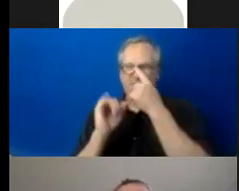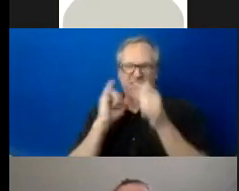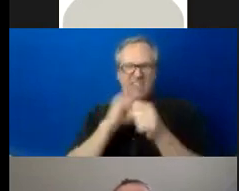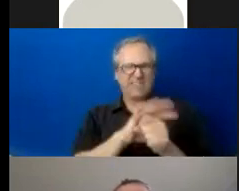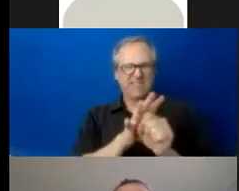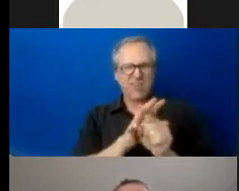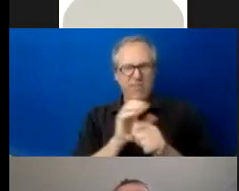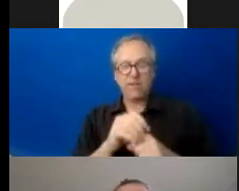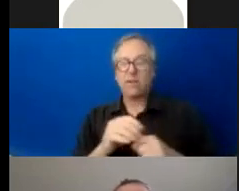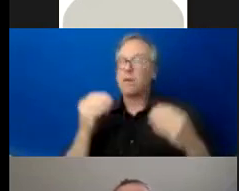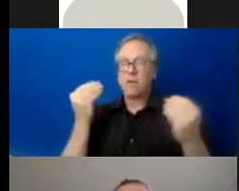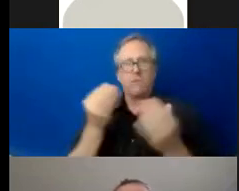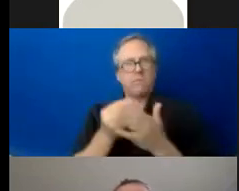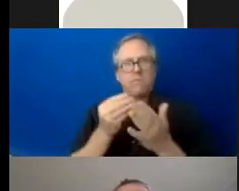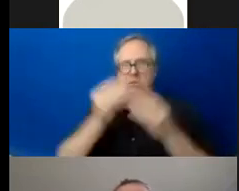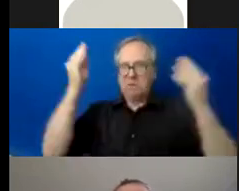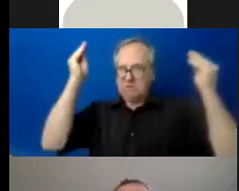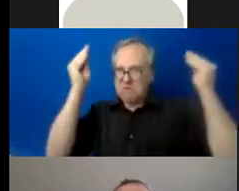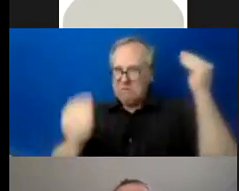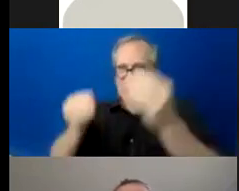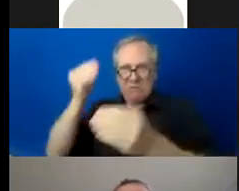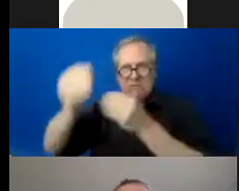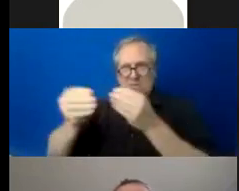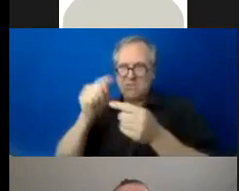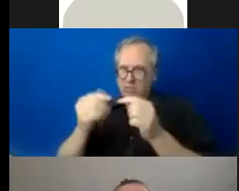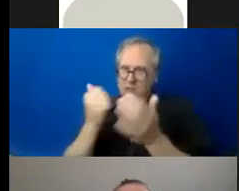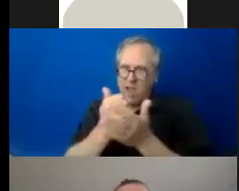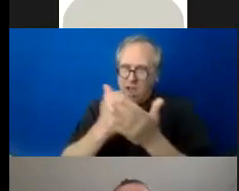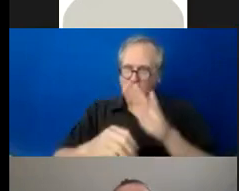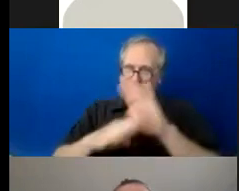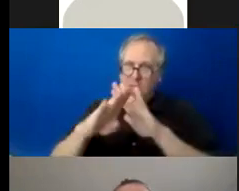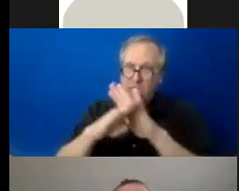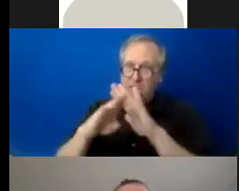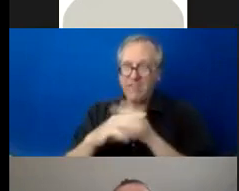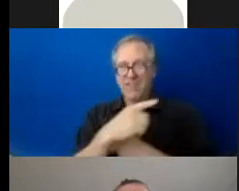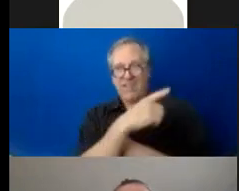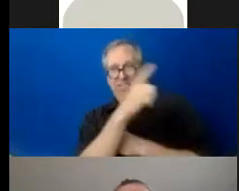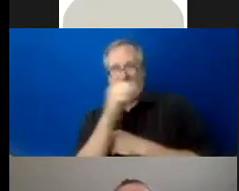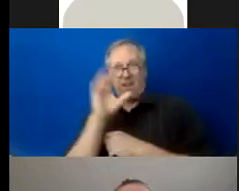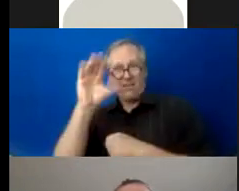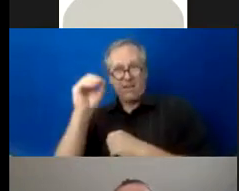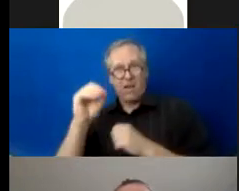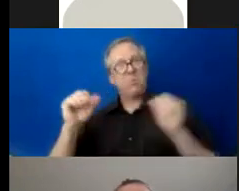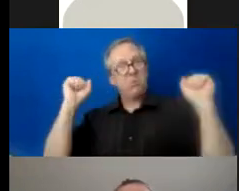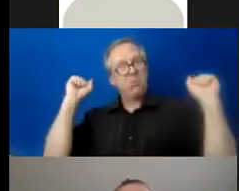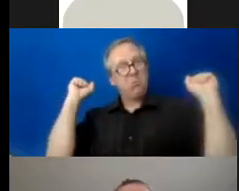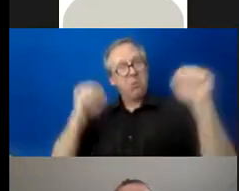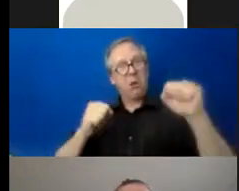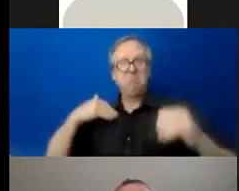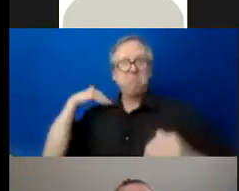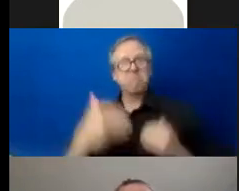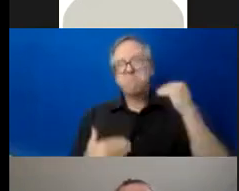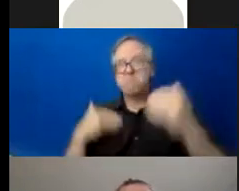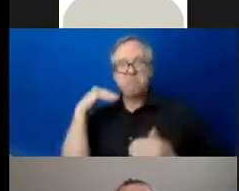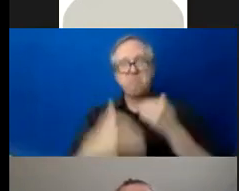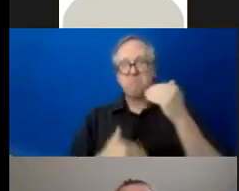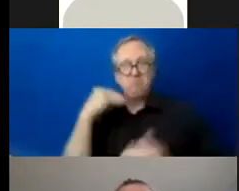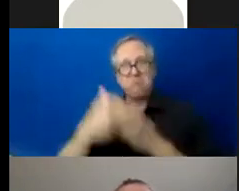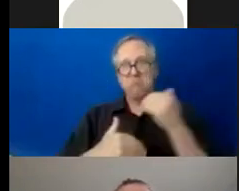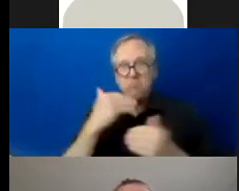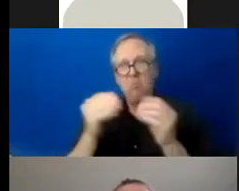much funding going towards this, they were able to make this happen on a little bit of a quicker